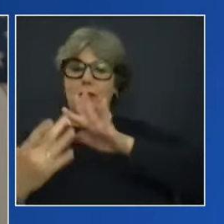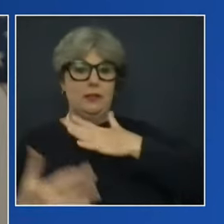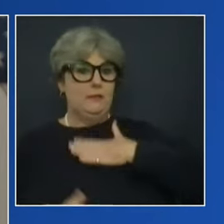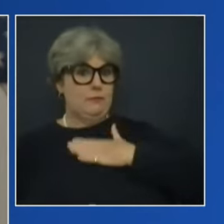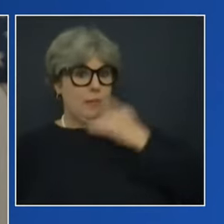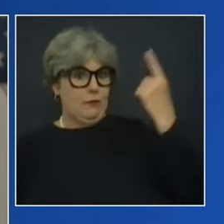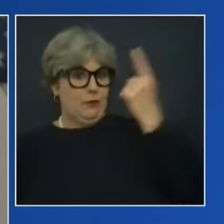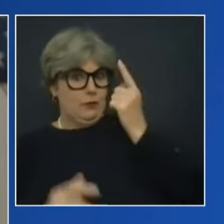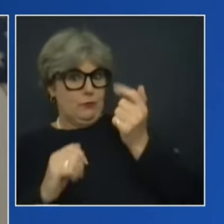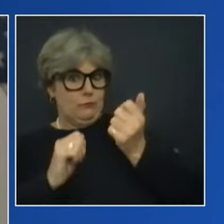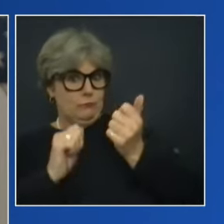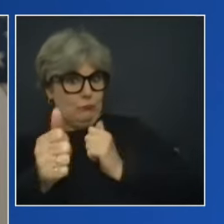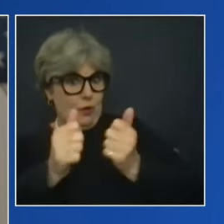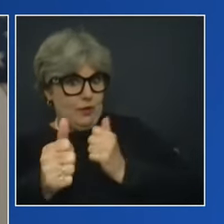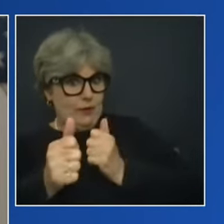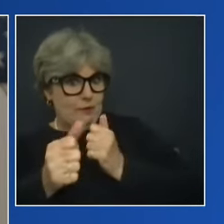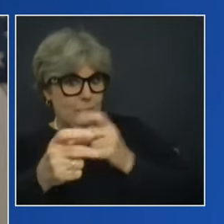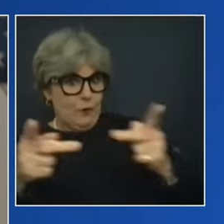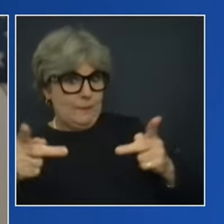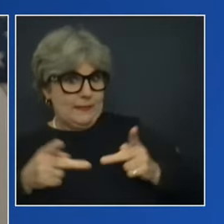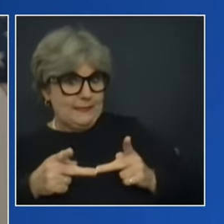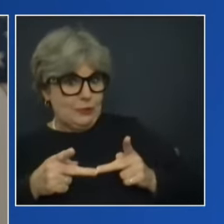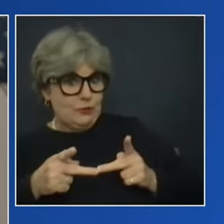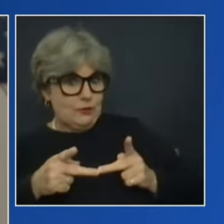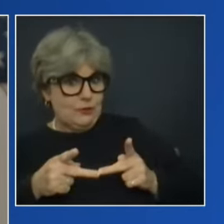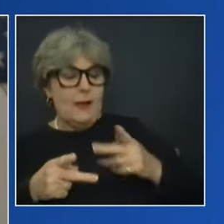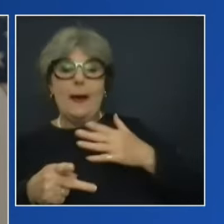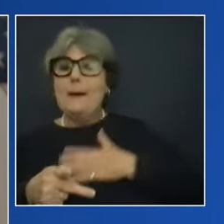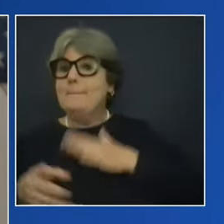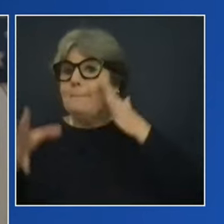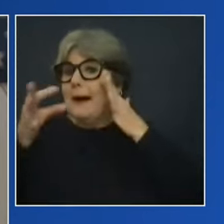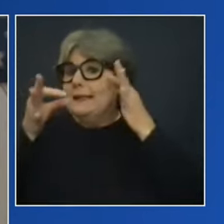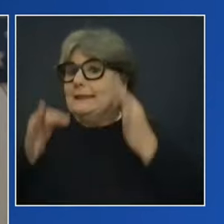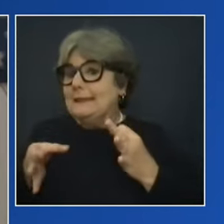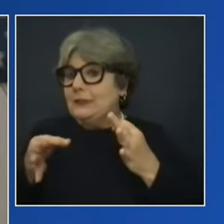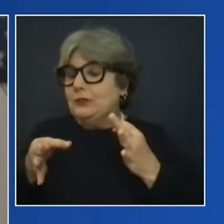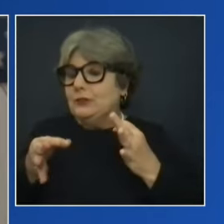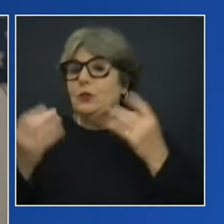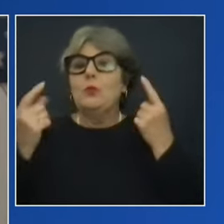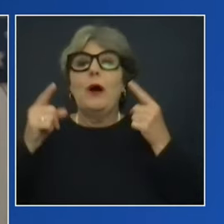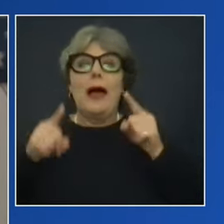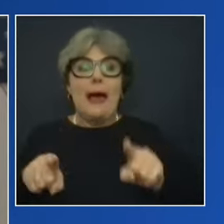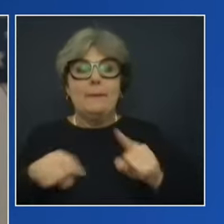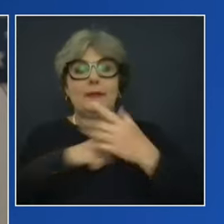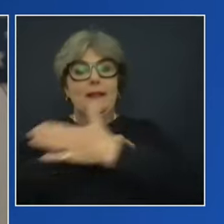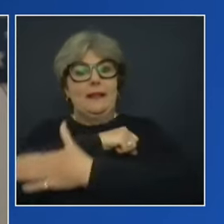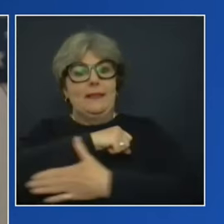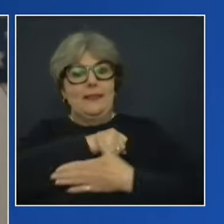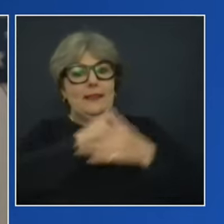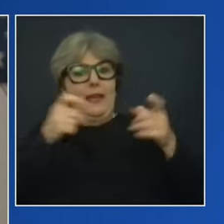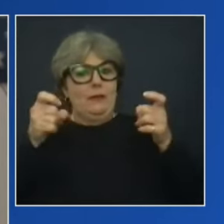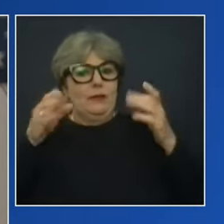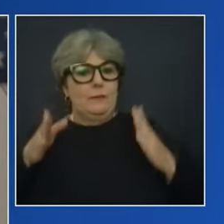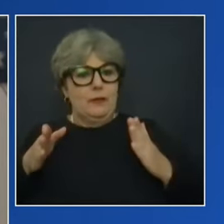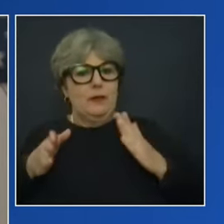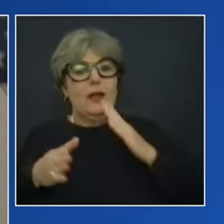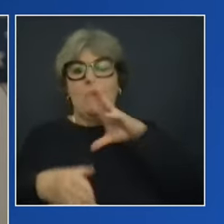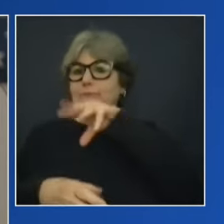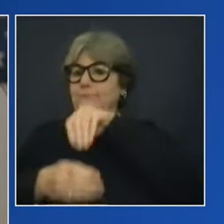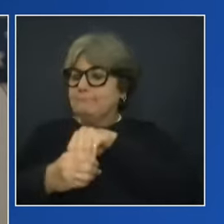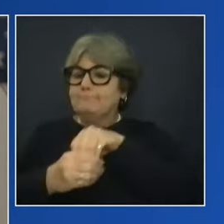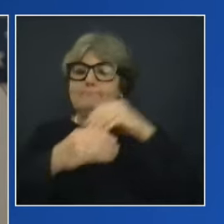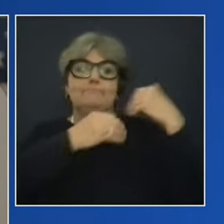running for office, a big part of my decision was the reality that county commissioners have a role in